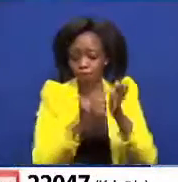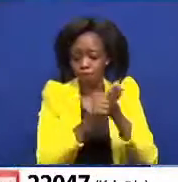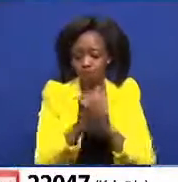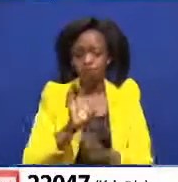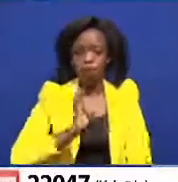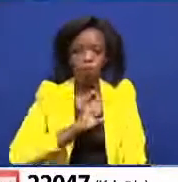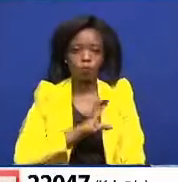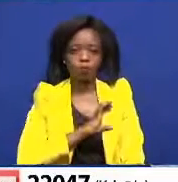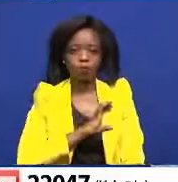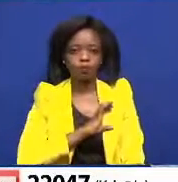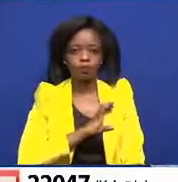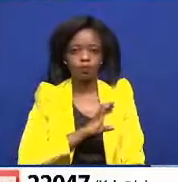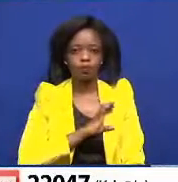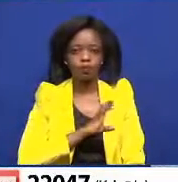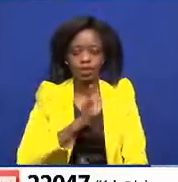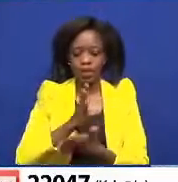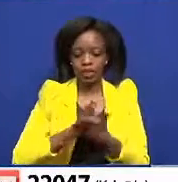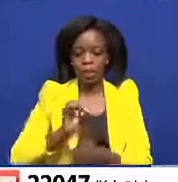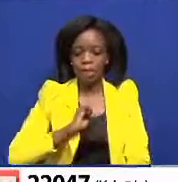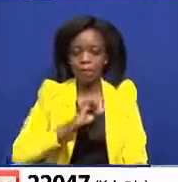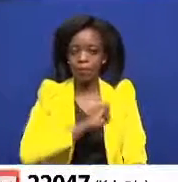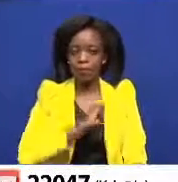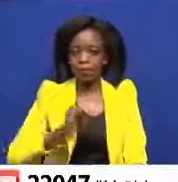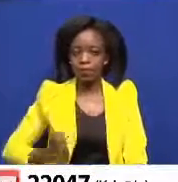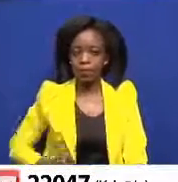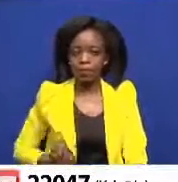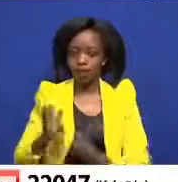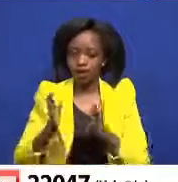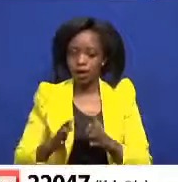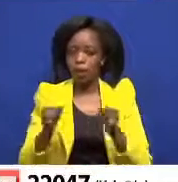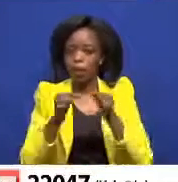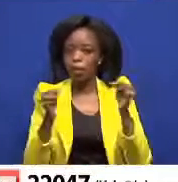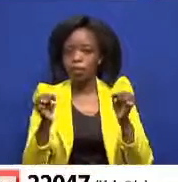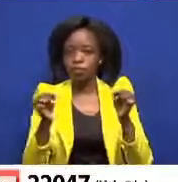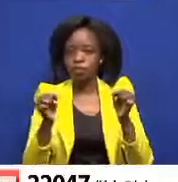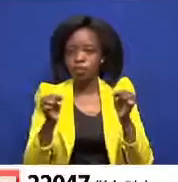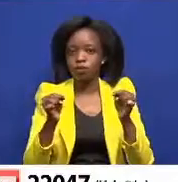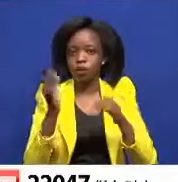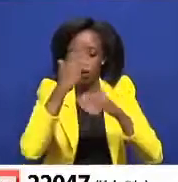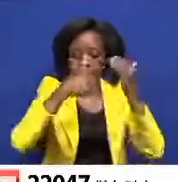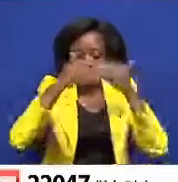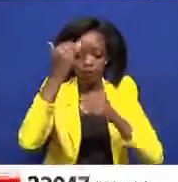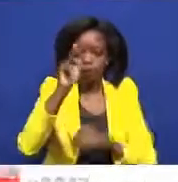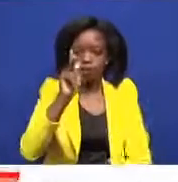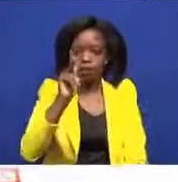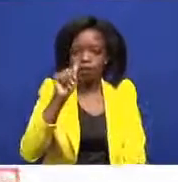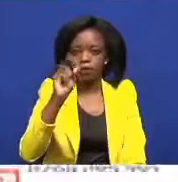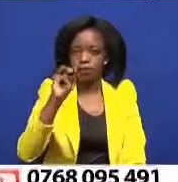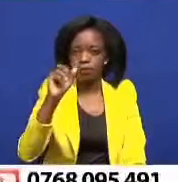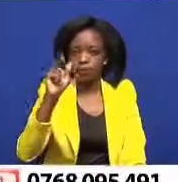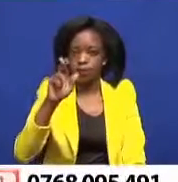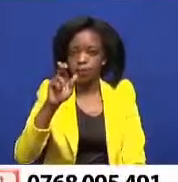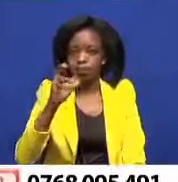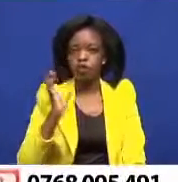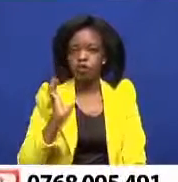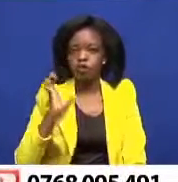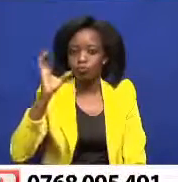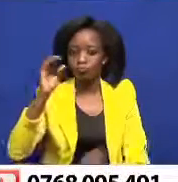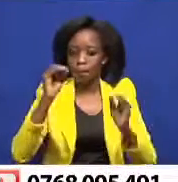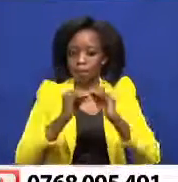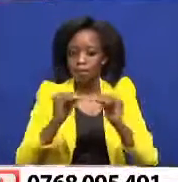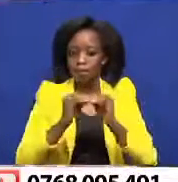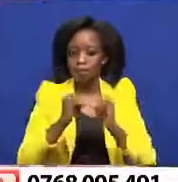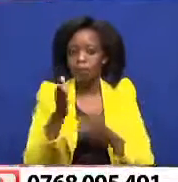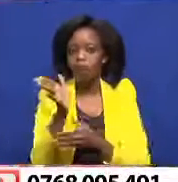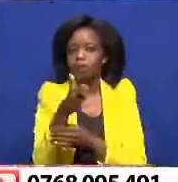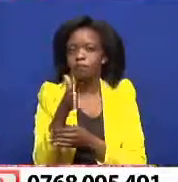committee. A section of senators are said to have opposed Senate Deputy Speaker Professor Margaret Kamar to chair the committee that was to retreat on